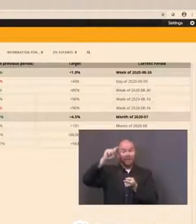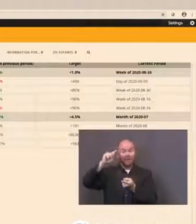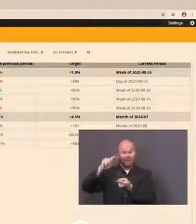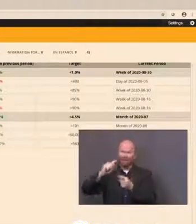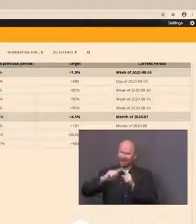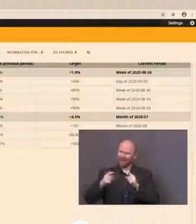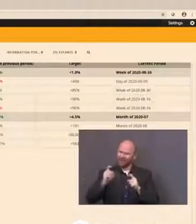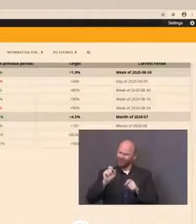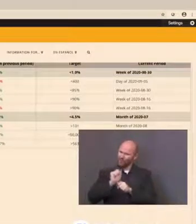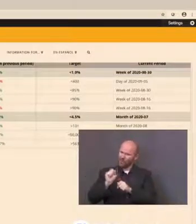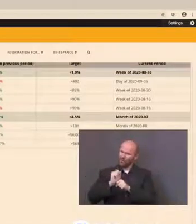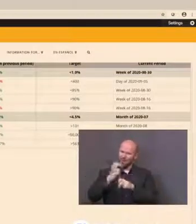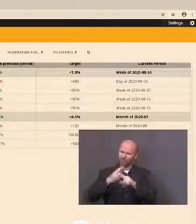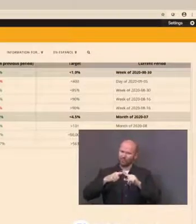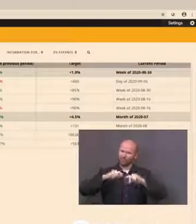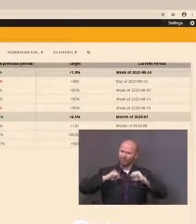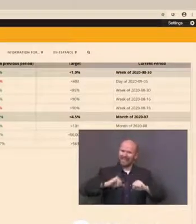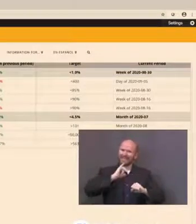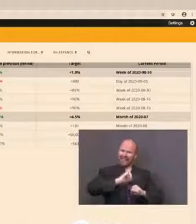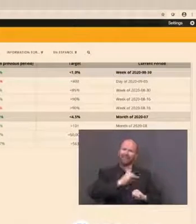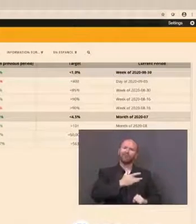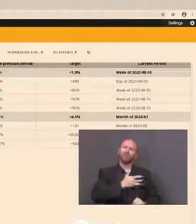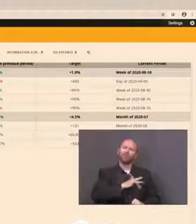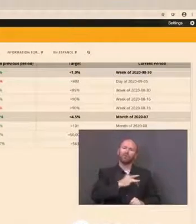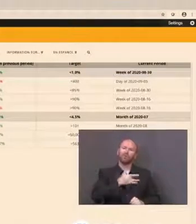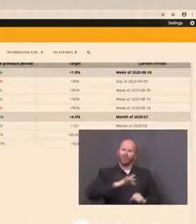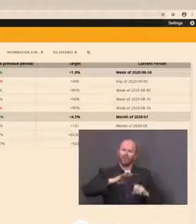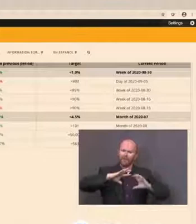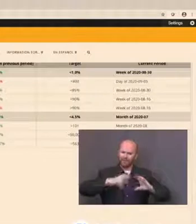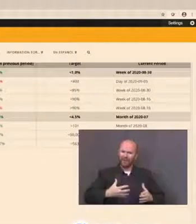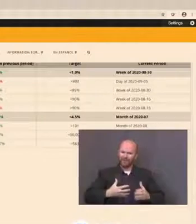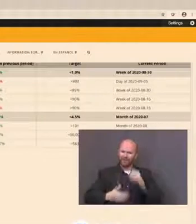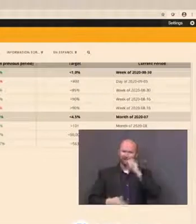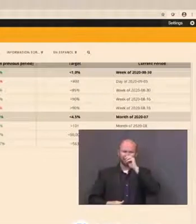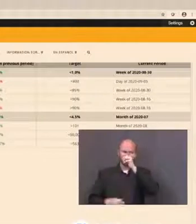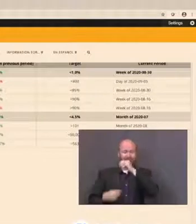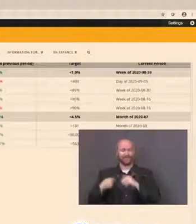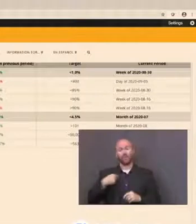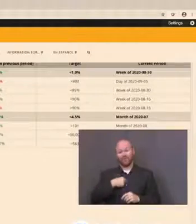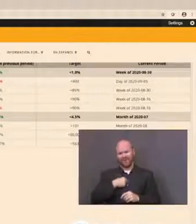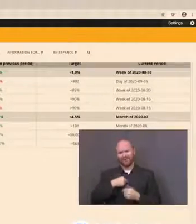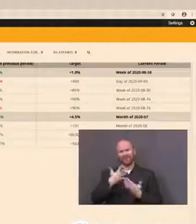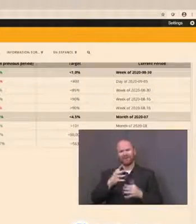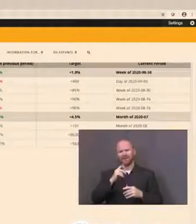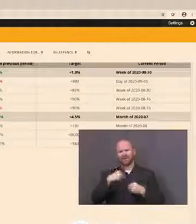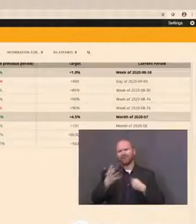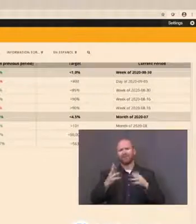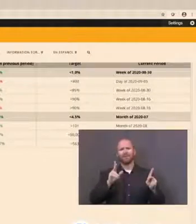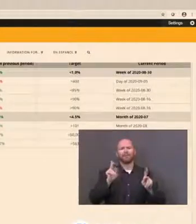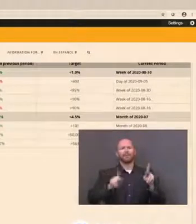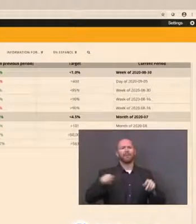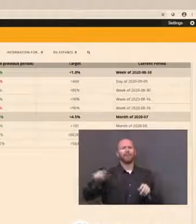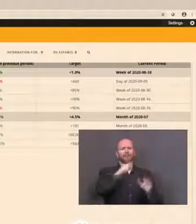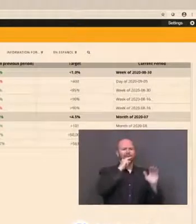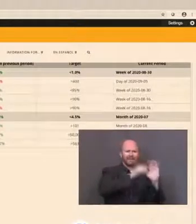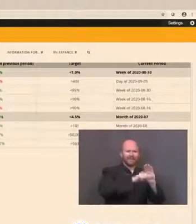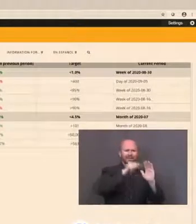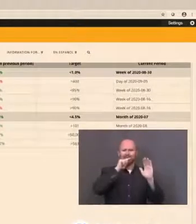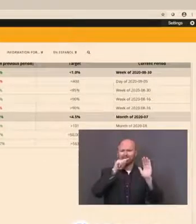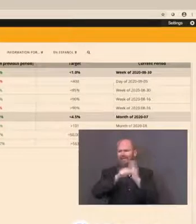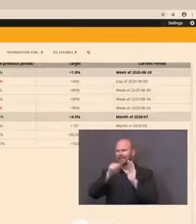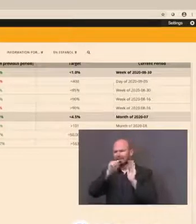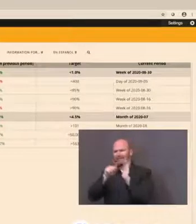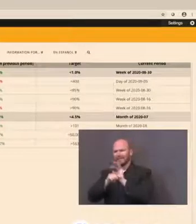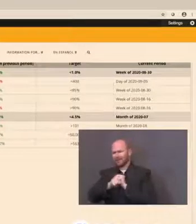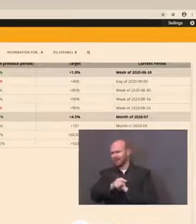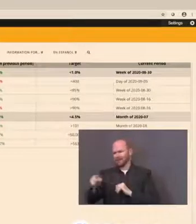so what we're doing is we have made assignments on these objectives and lead measures to people